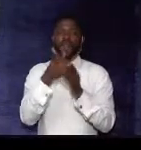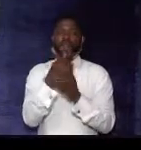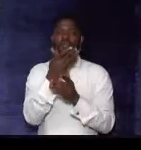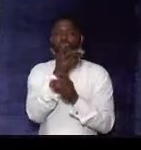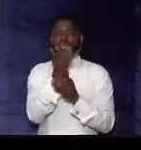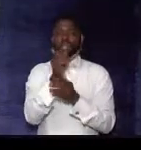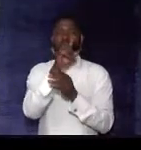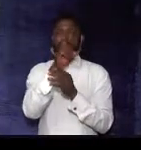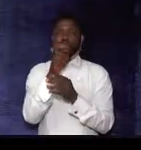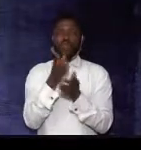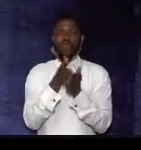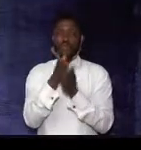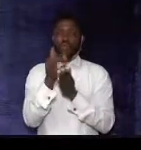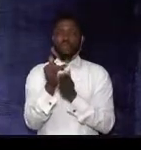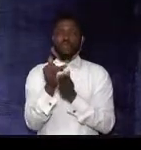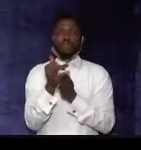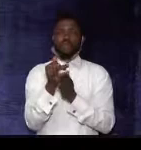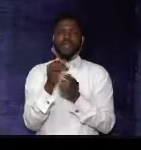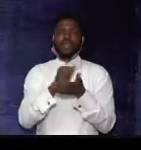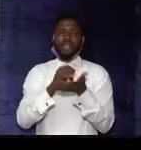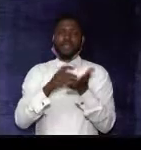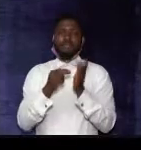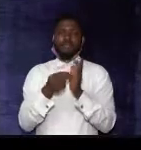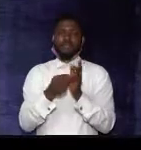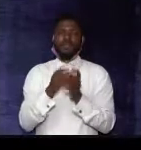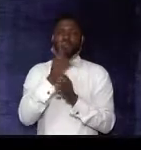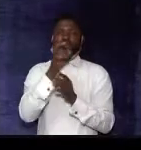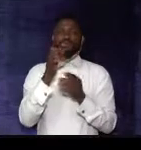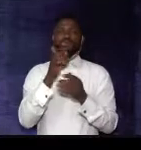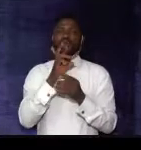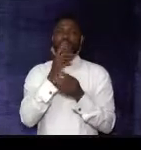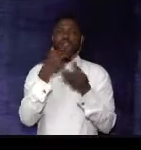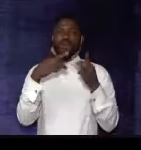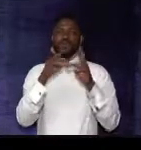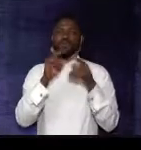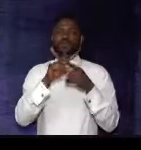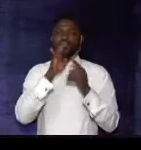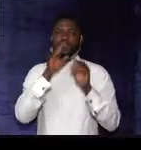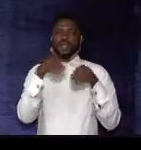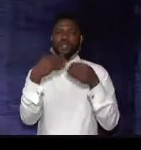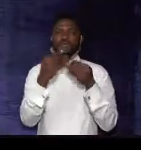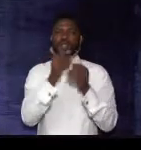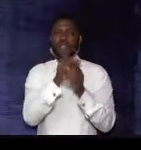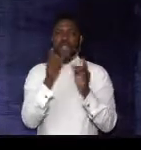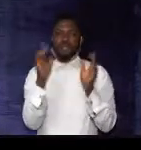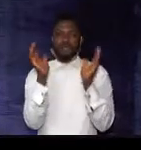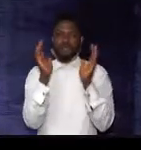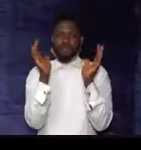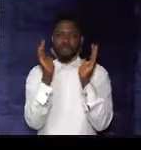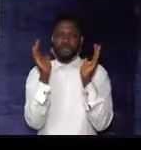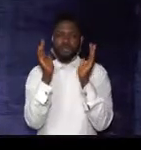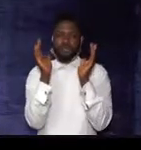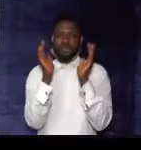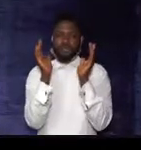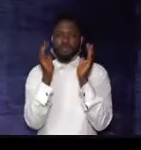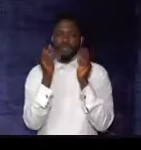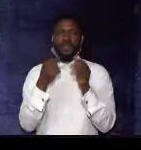you scored all the questions correctly, that means you are worthy to be given a